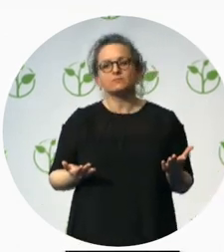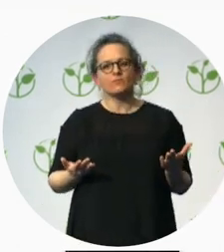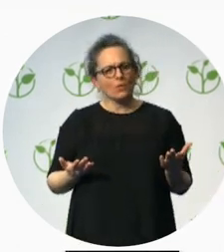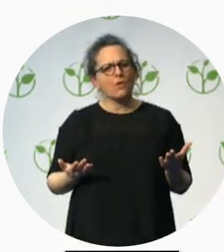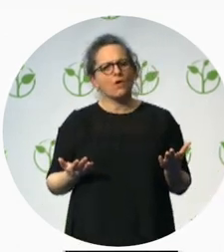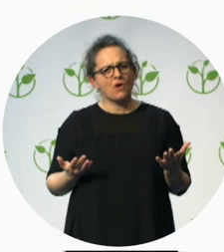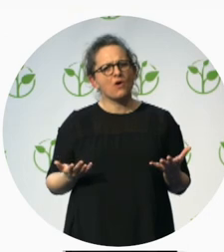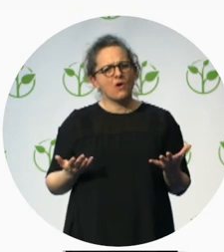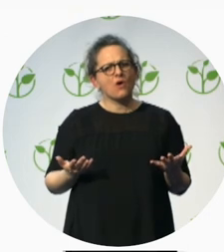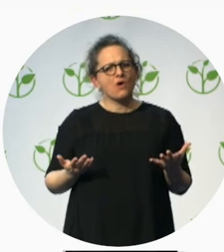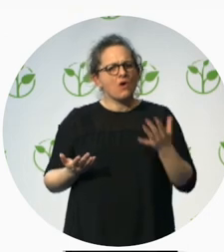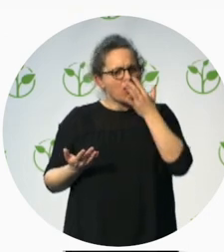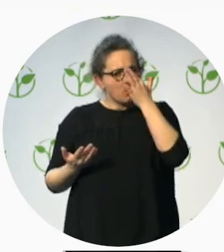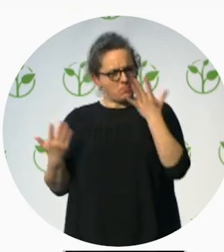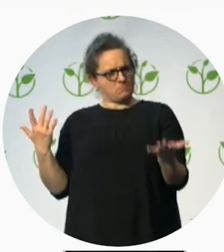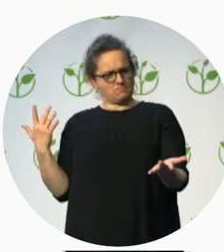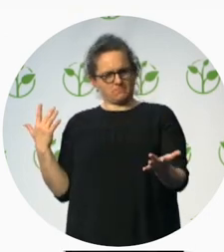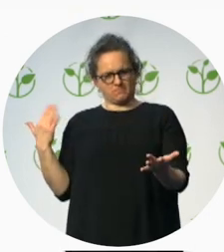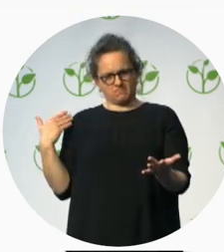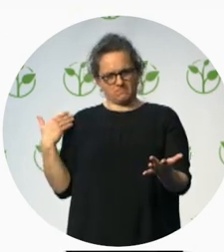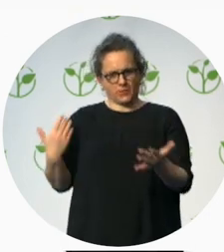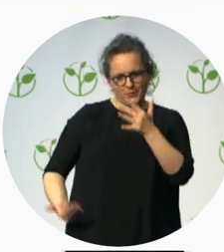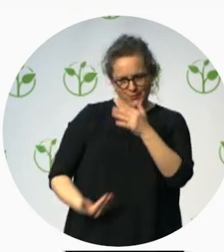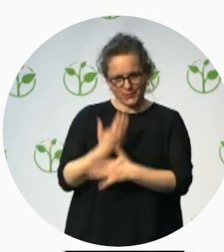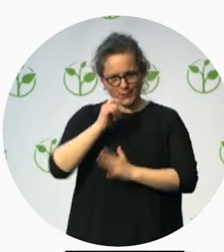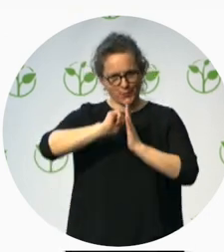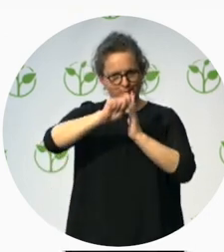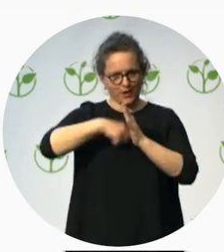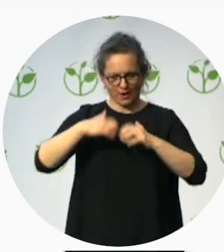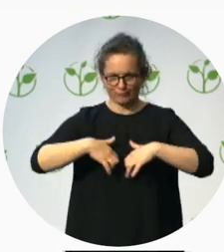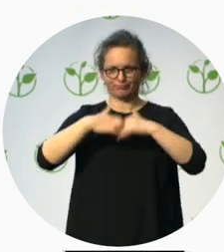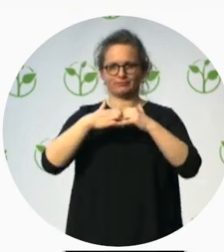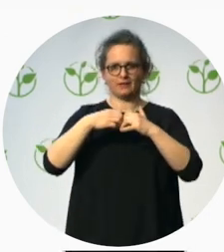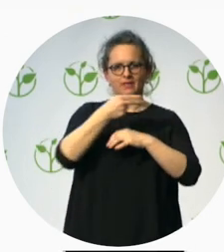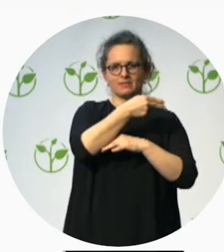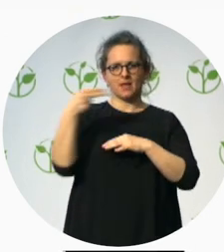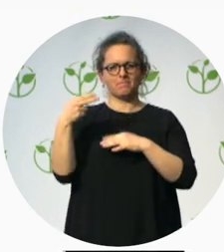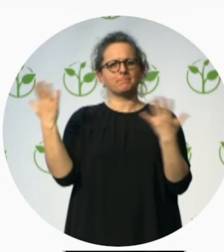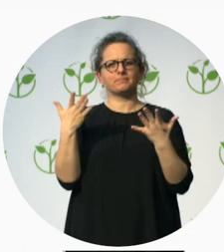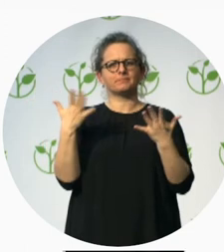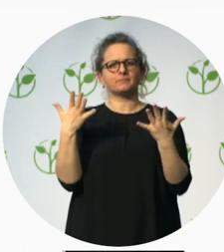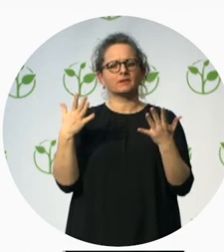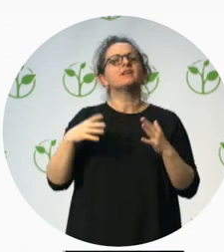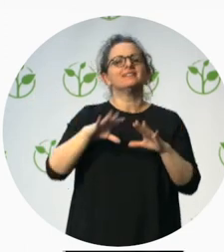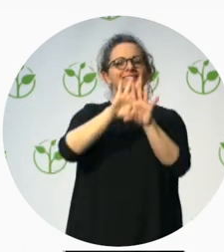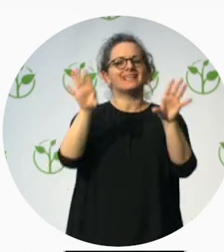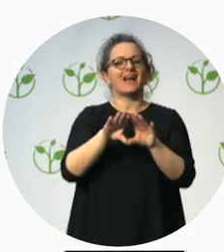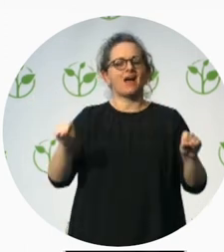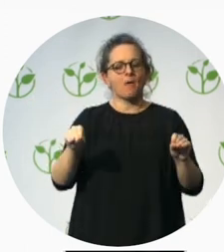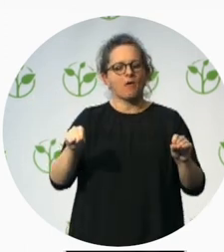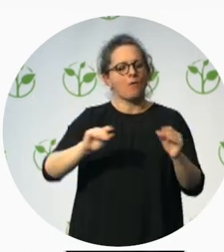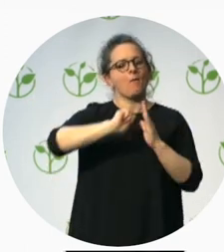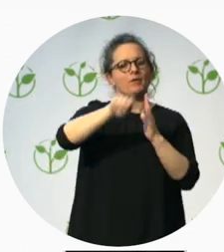Impact Transfer, based on existing scaling models developed by Ashoka, like Impact Transfer